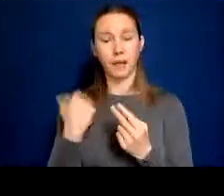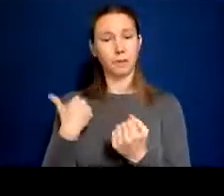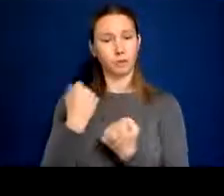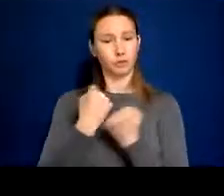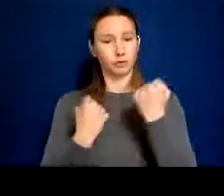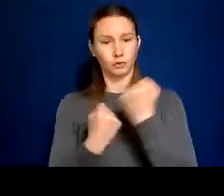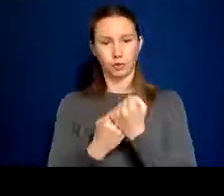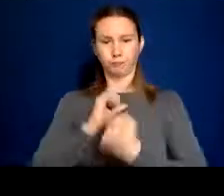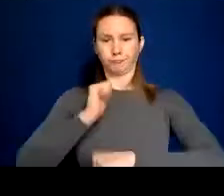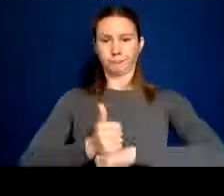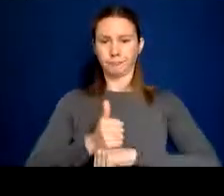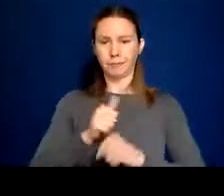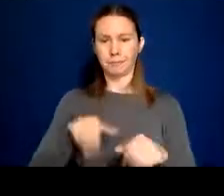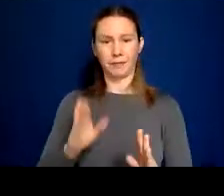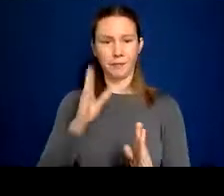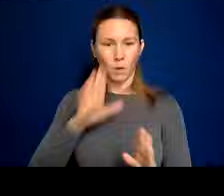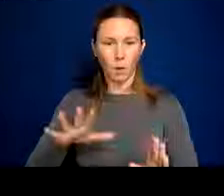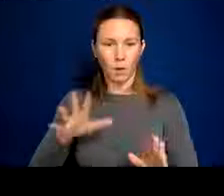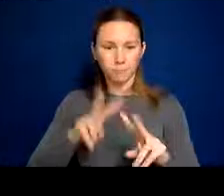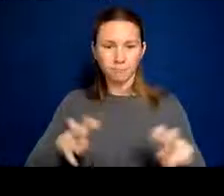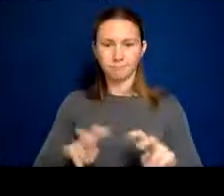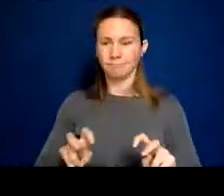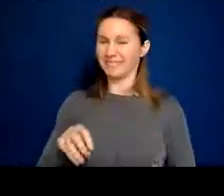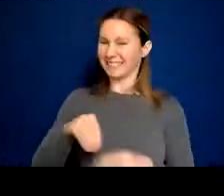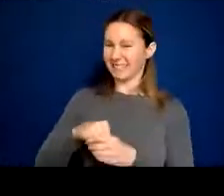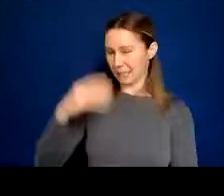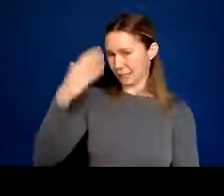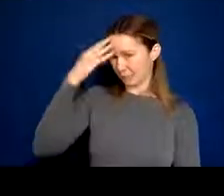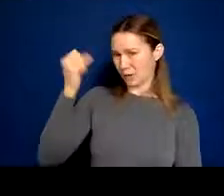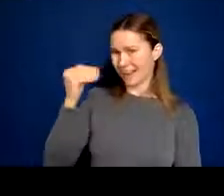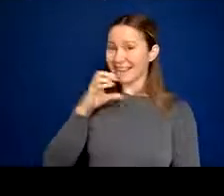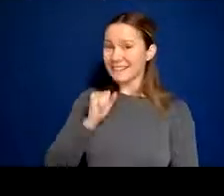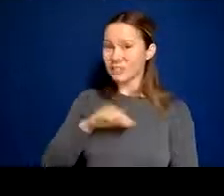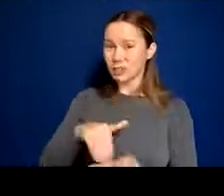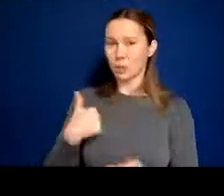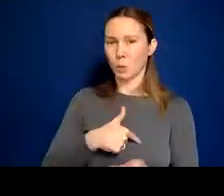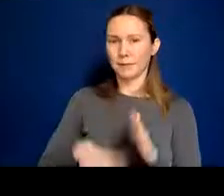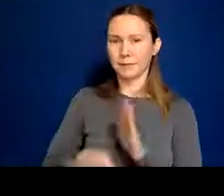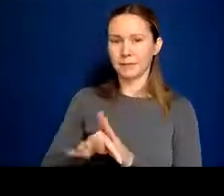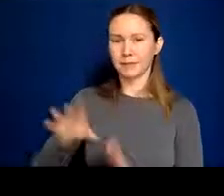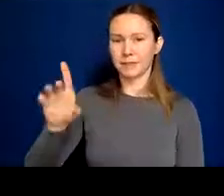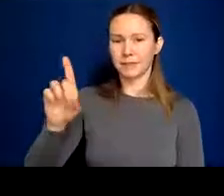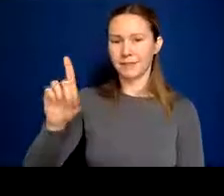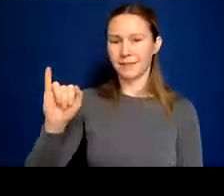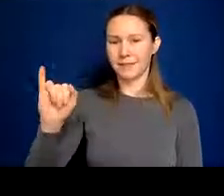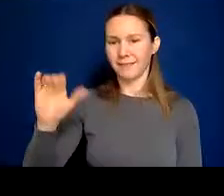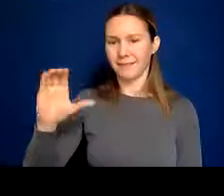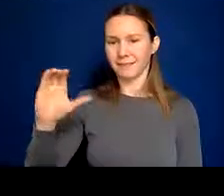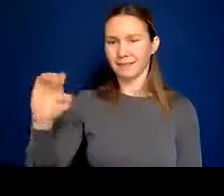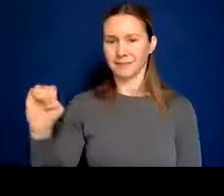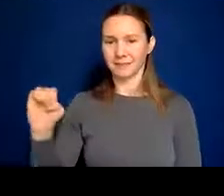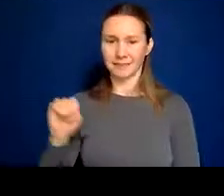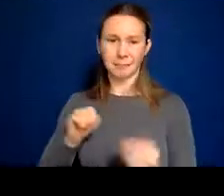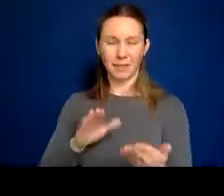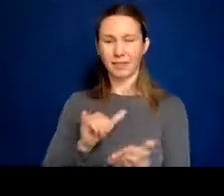symptoms. We adopted in the Memory and Aging Center the DICE method, which was developed by